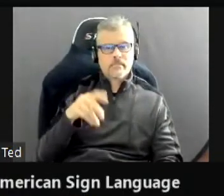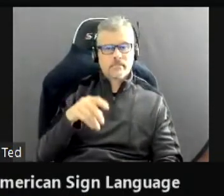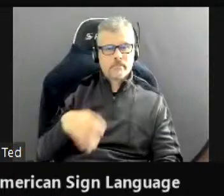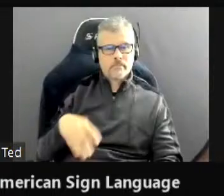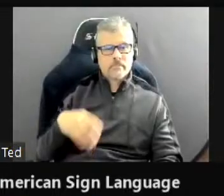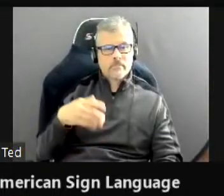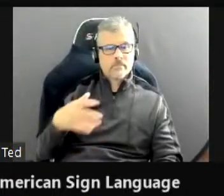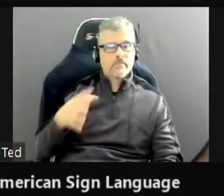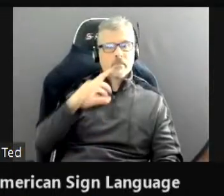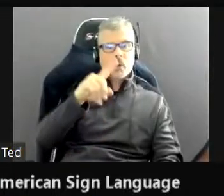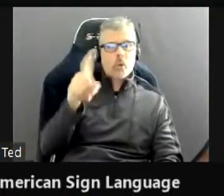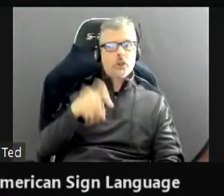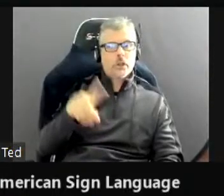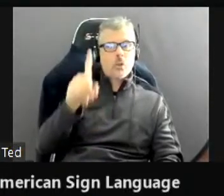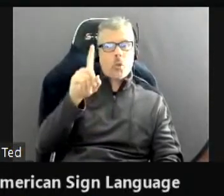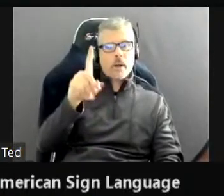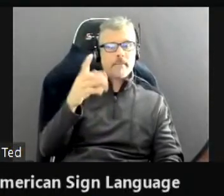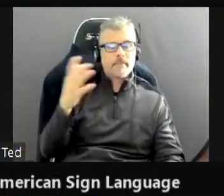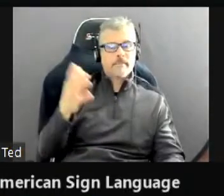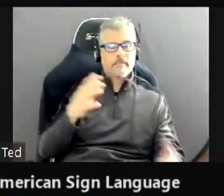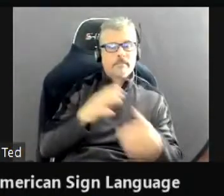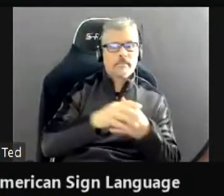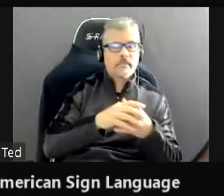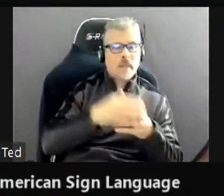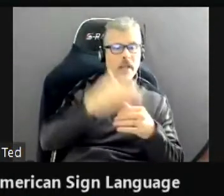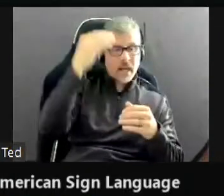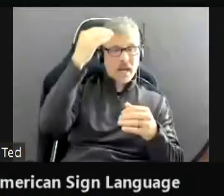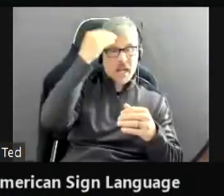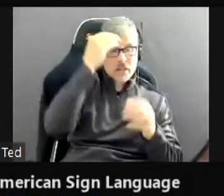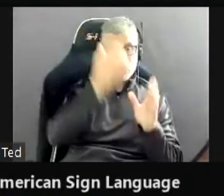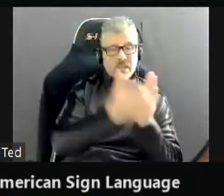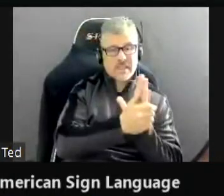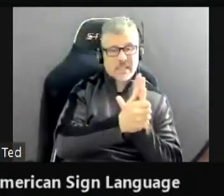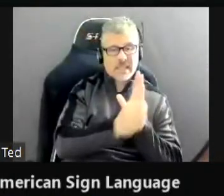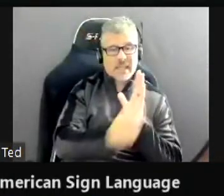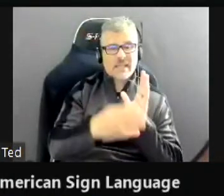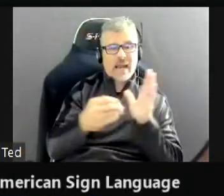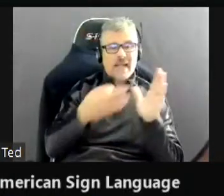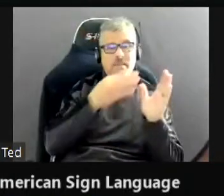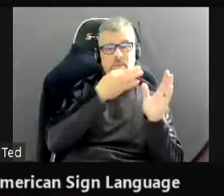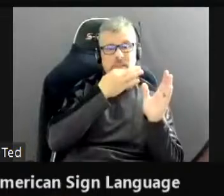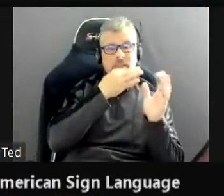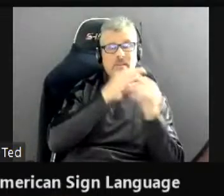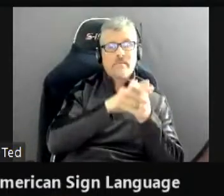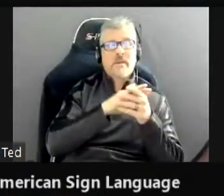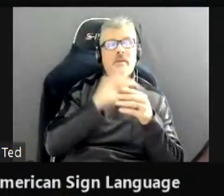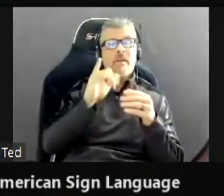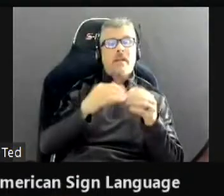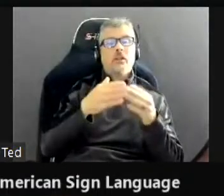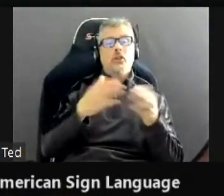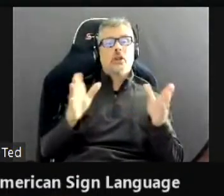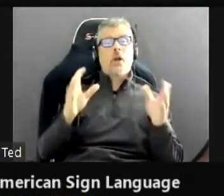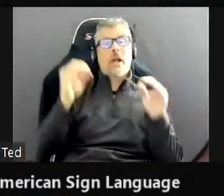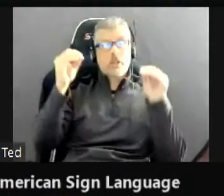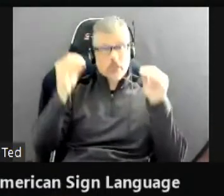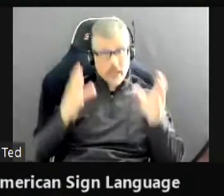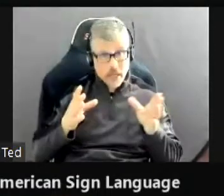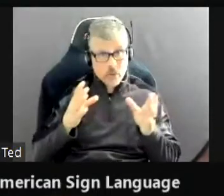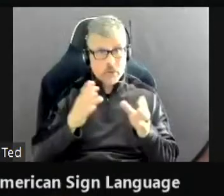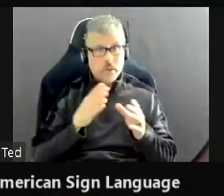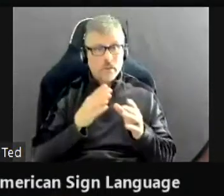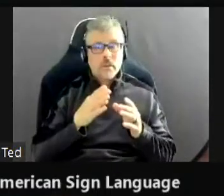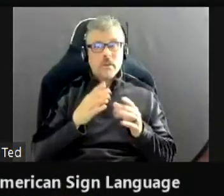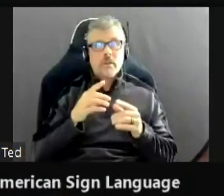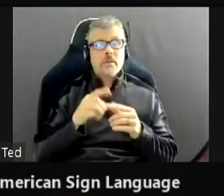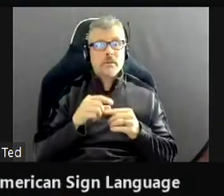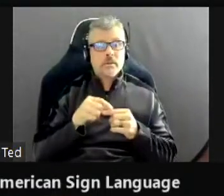So question 1 is knowledge, skills, and expertise. General educators, special educators. I think,